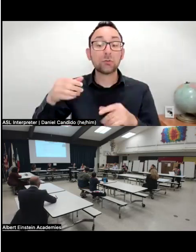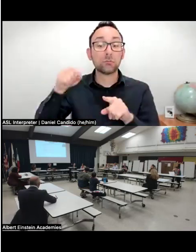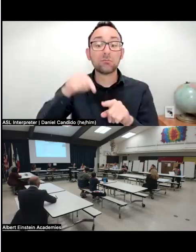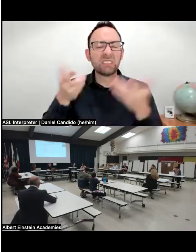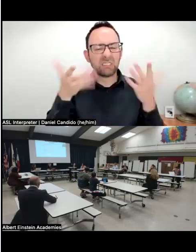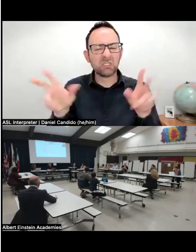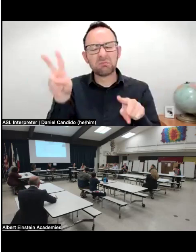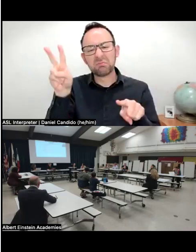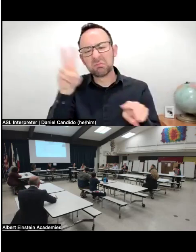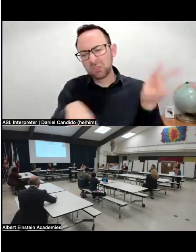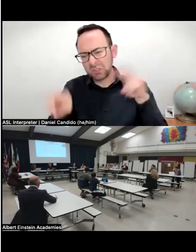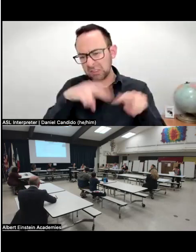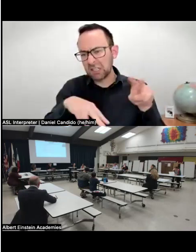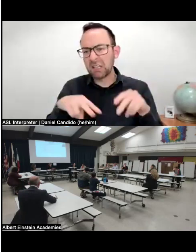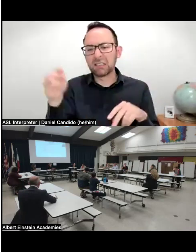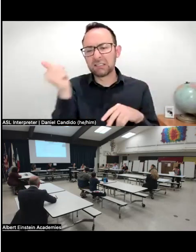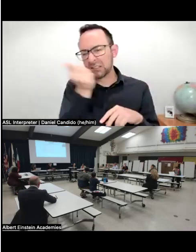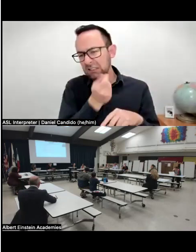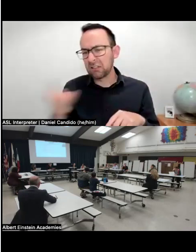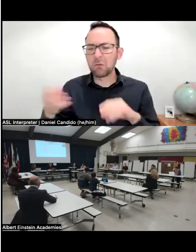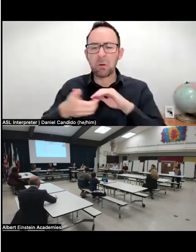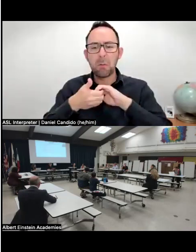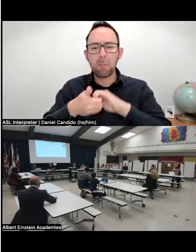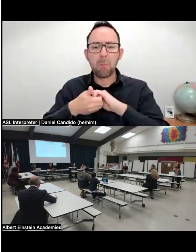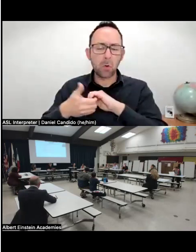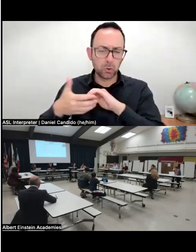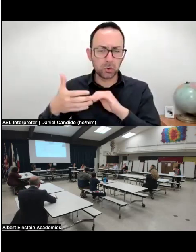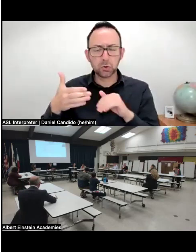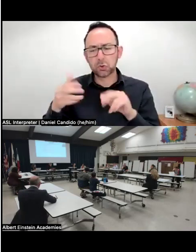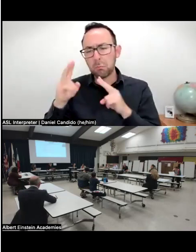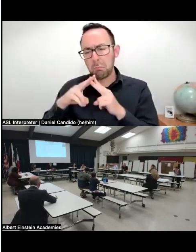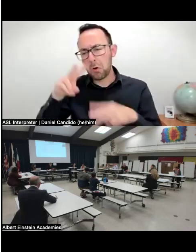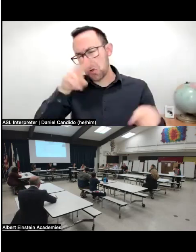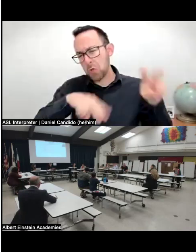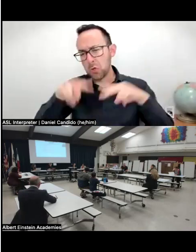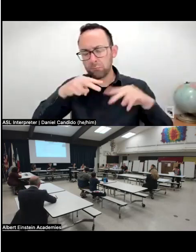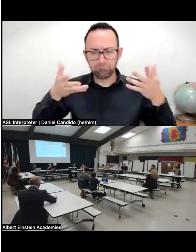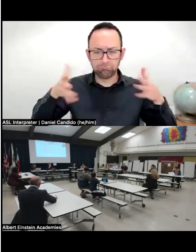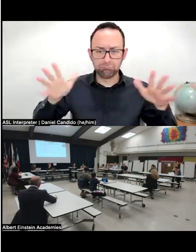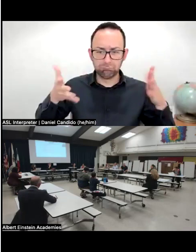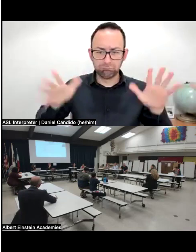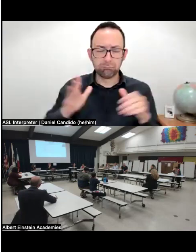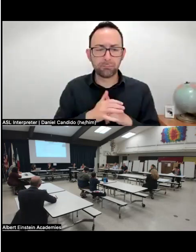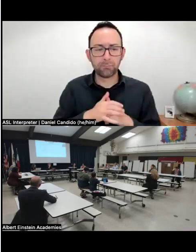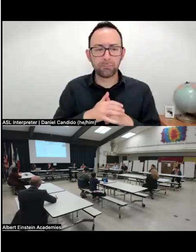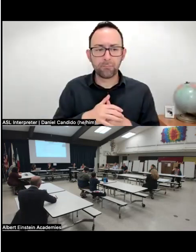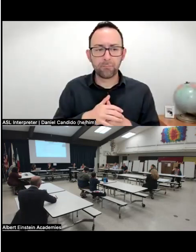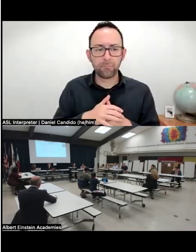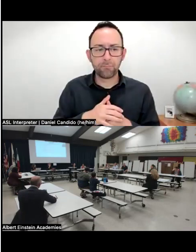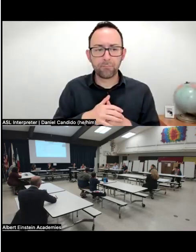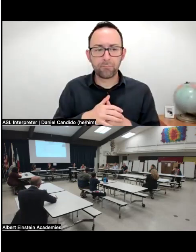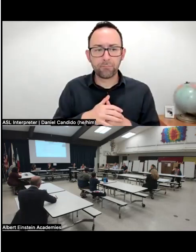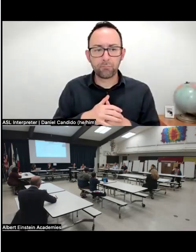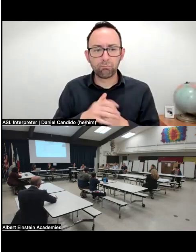of, again, several educational partners and showcases the concurrence amongst SSC, DLAC,